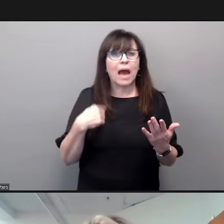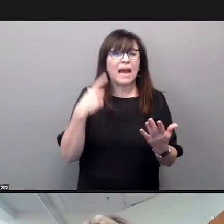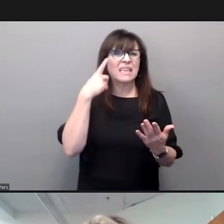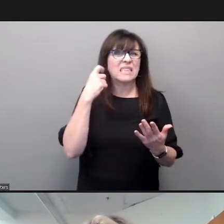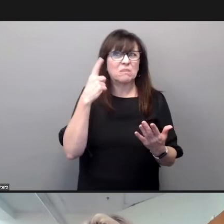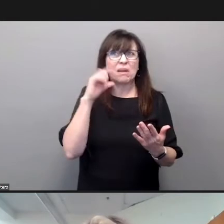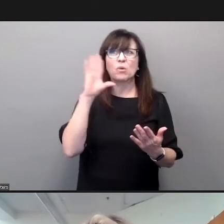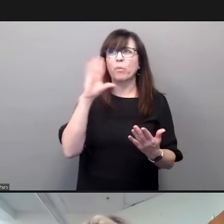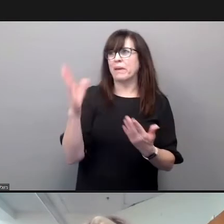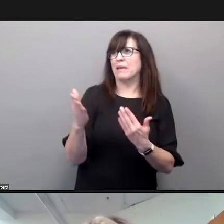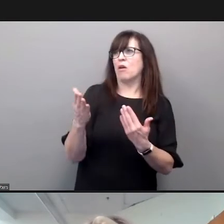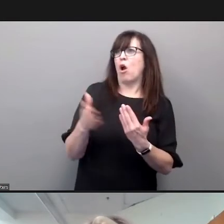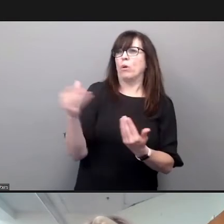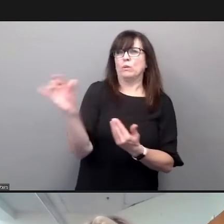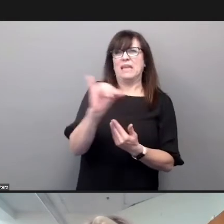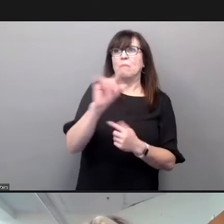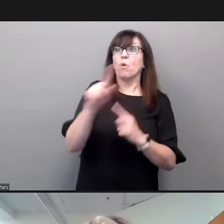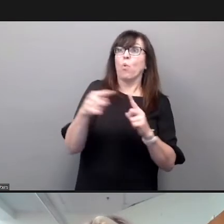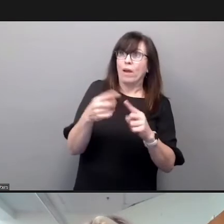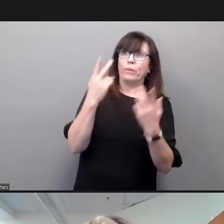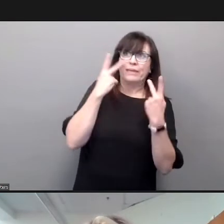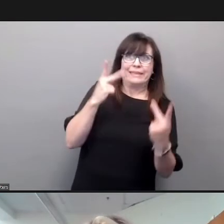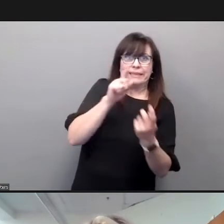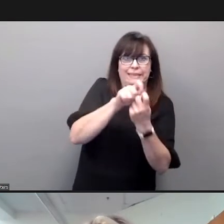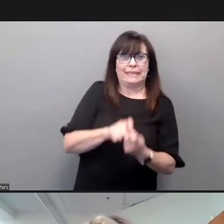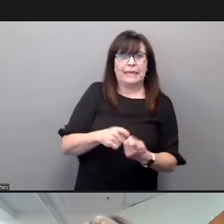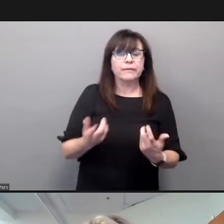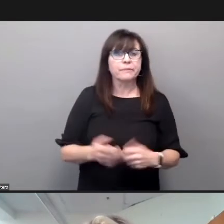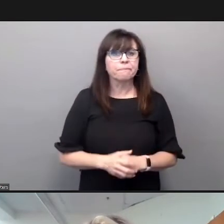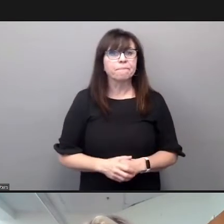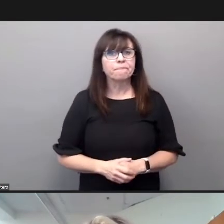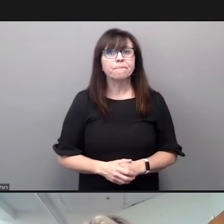to that when we have the details.